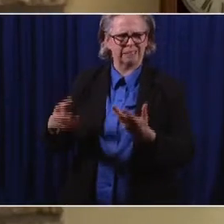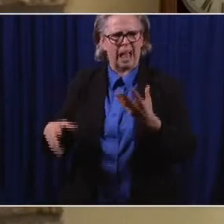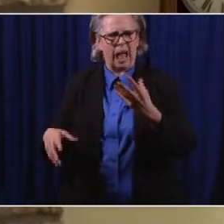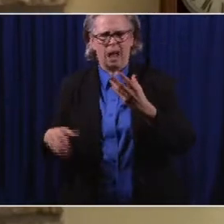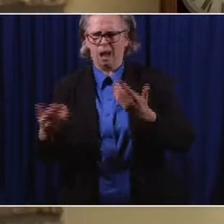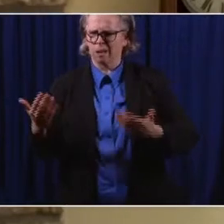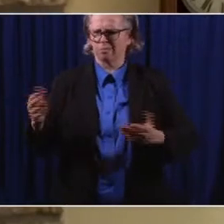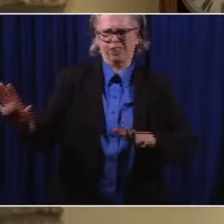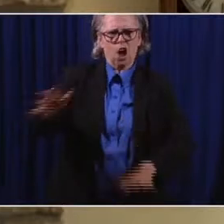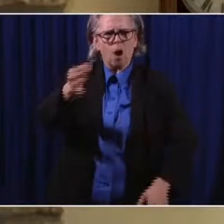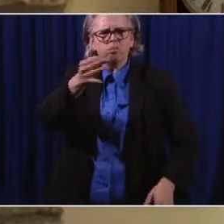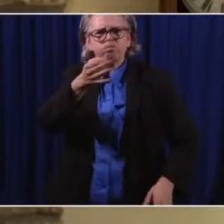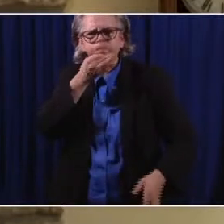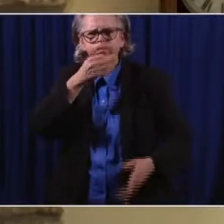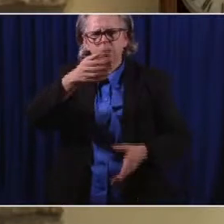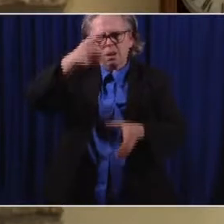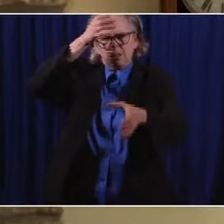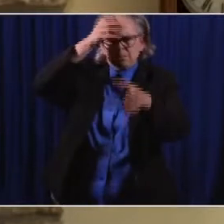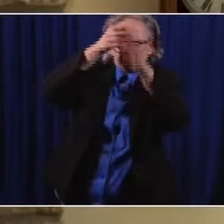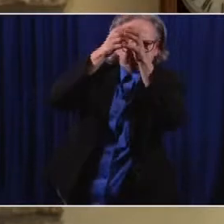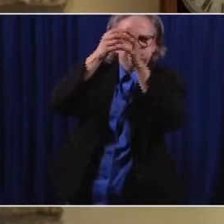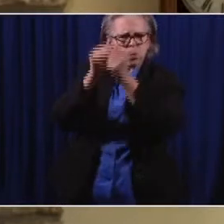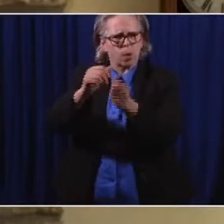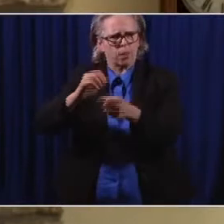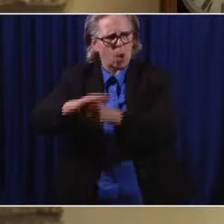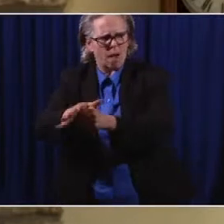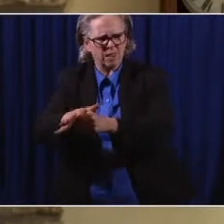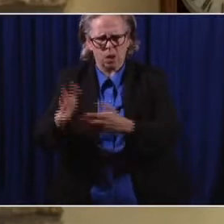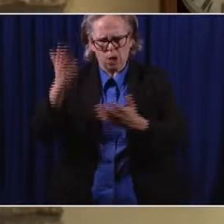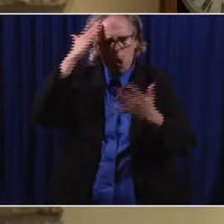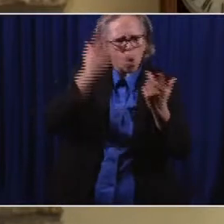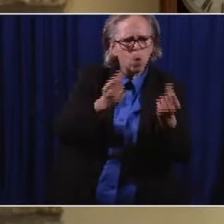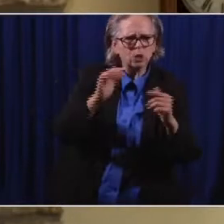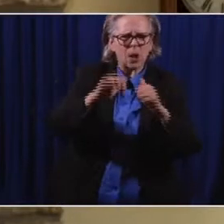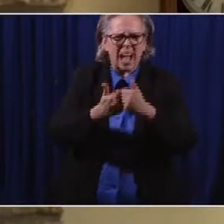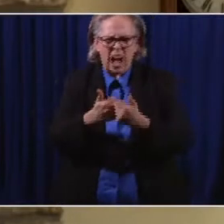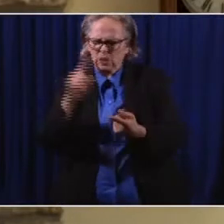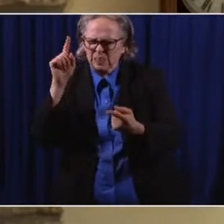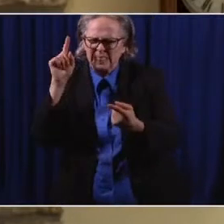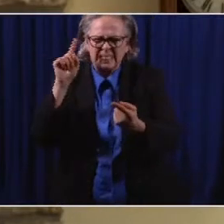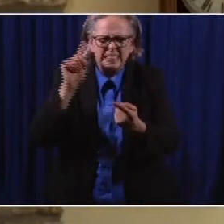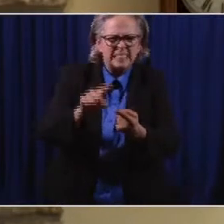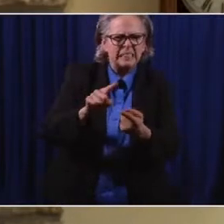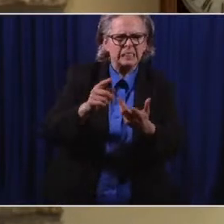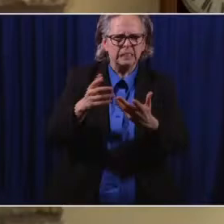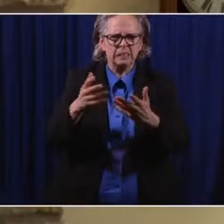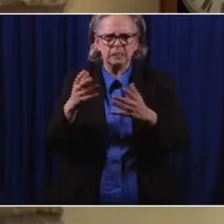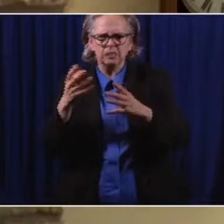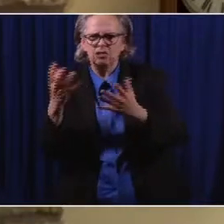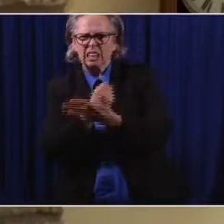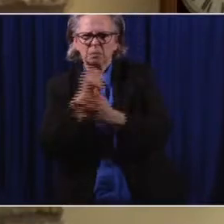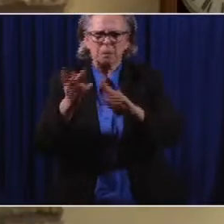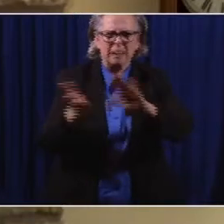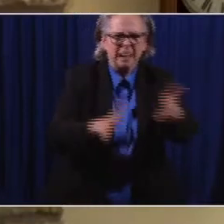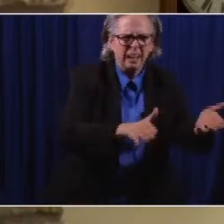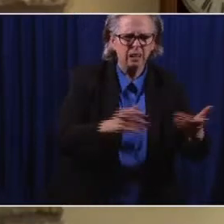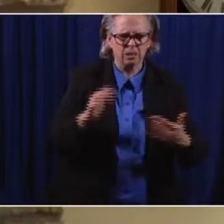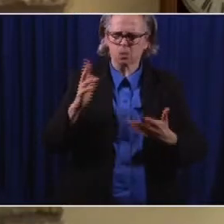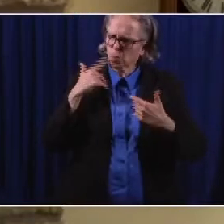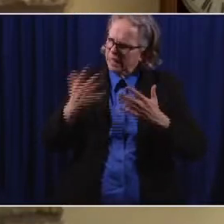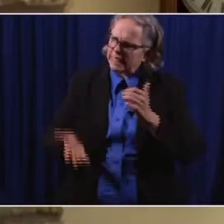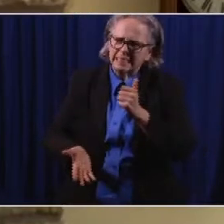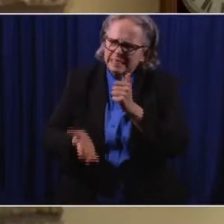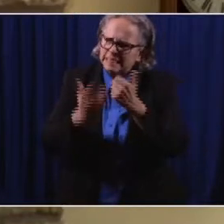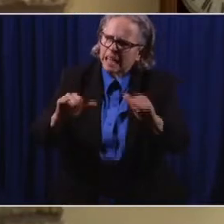that exists around this very, very dangerous virus. And that will continue, and we'll continue to move forward on